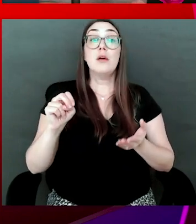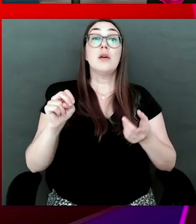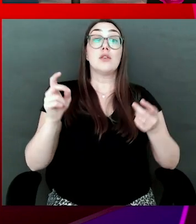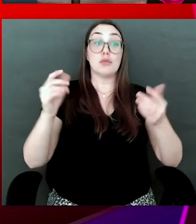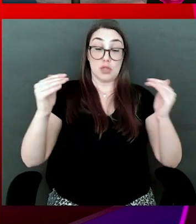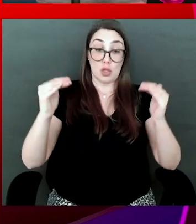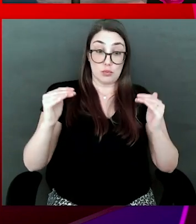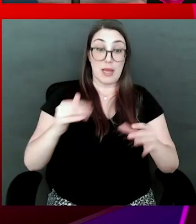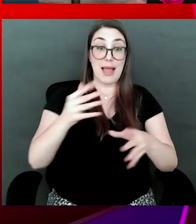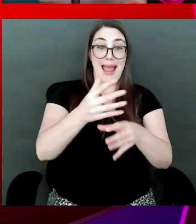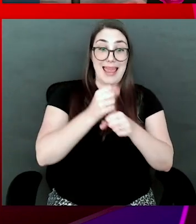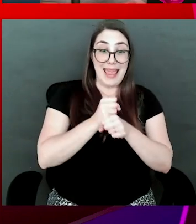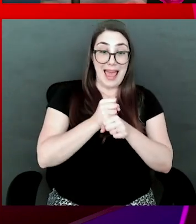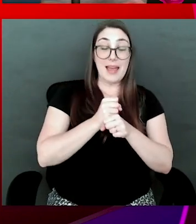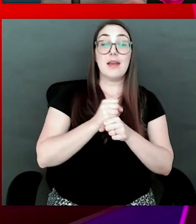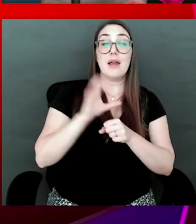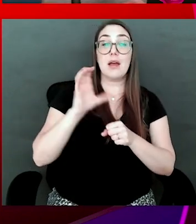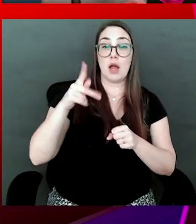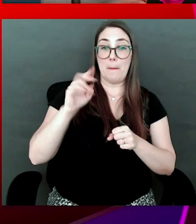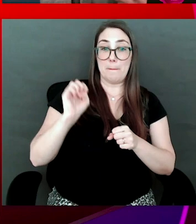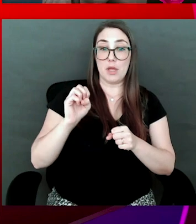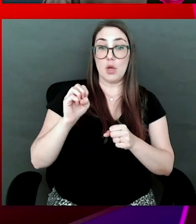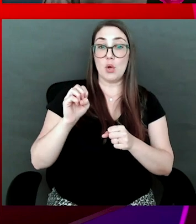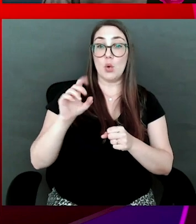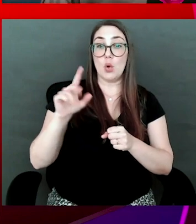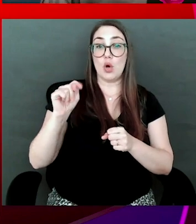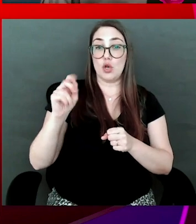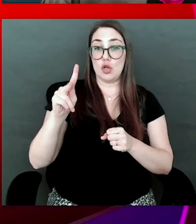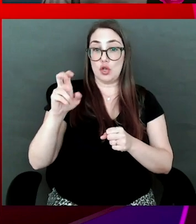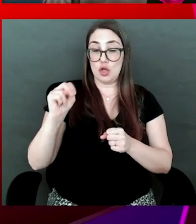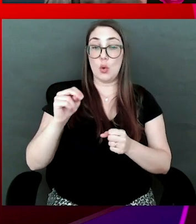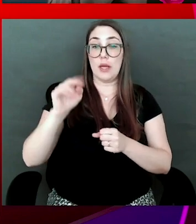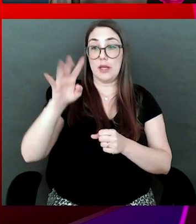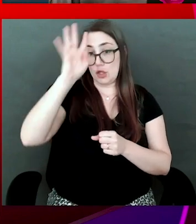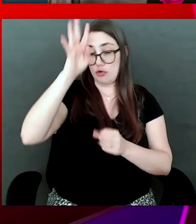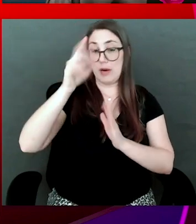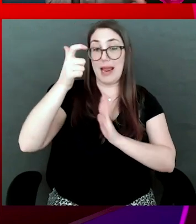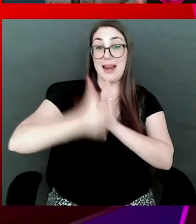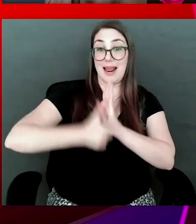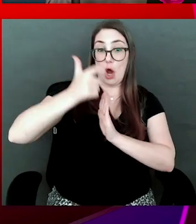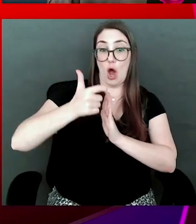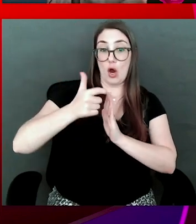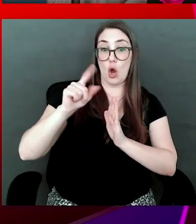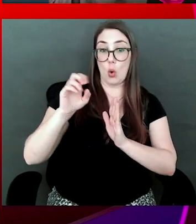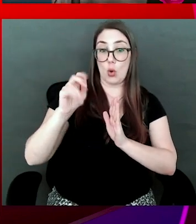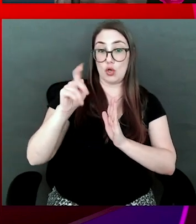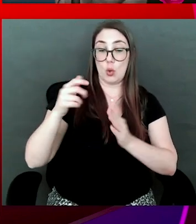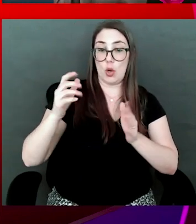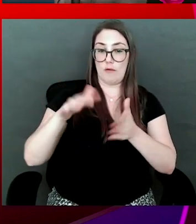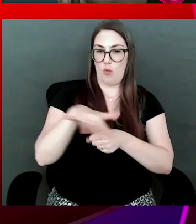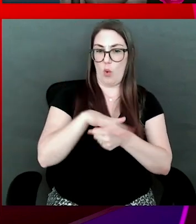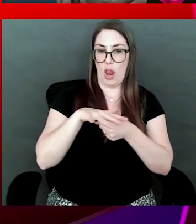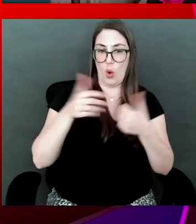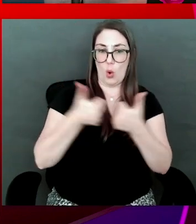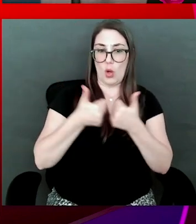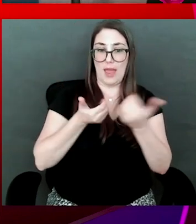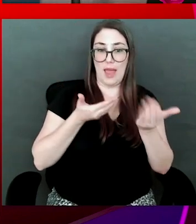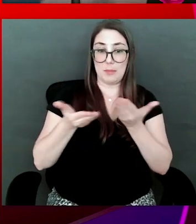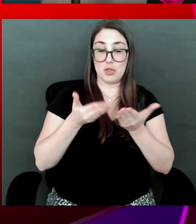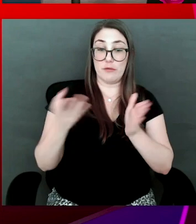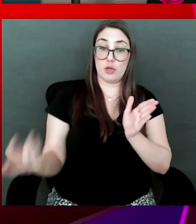get compute auth token to create a token for our local game server to register to this